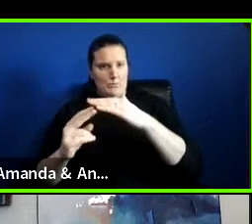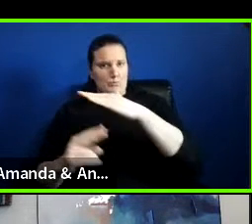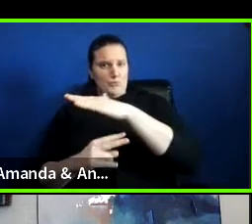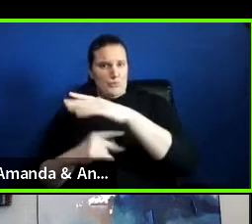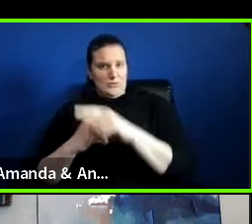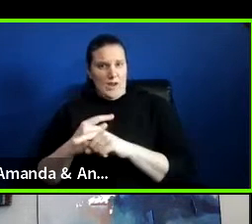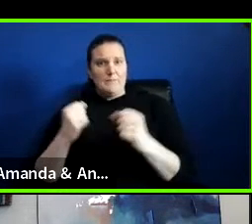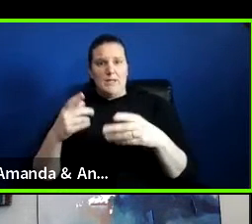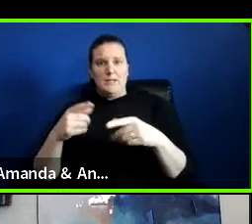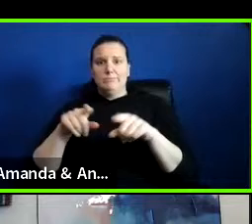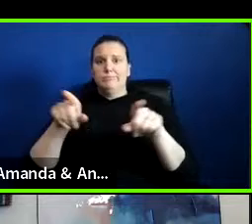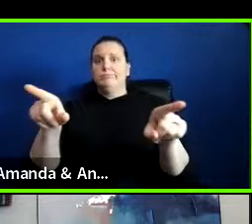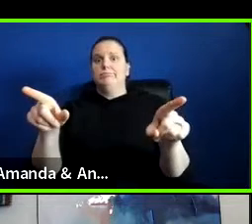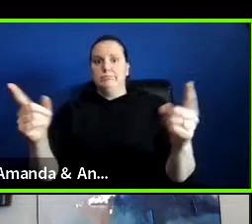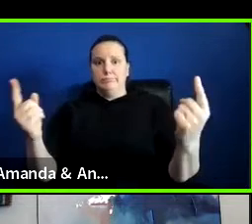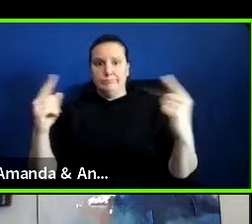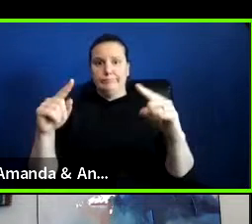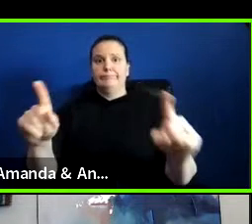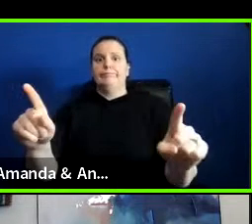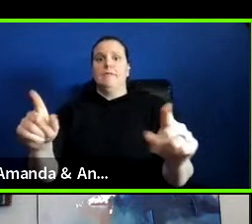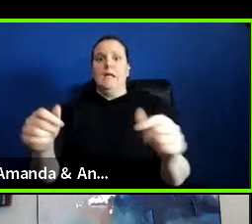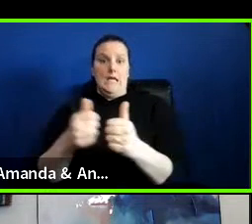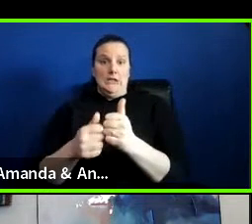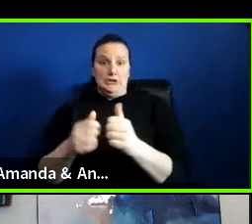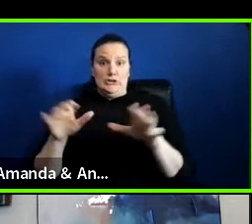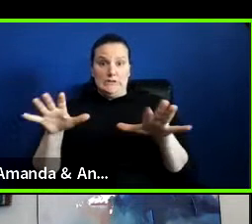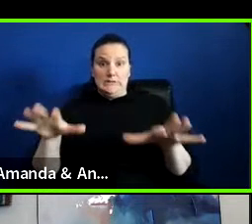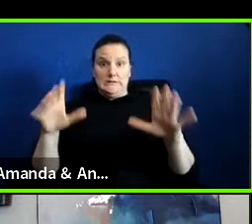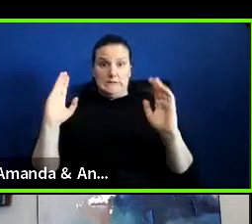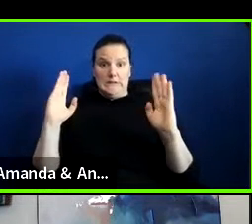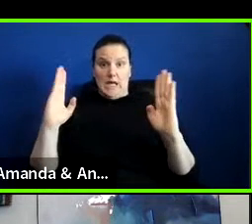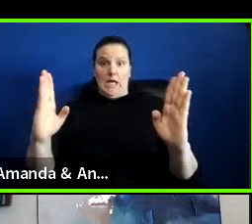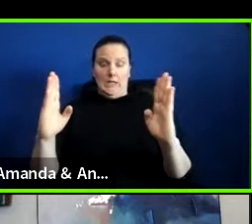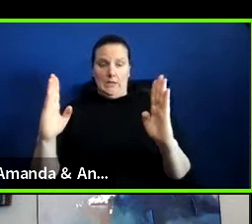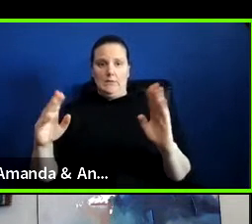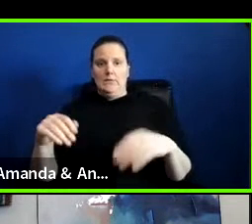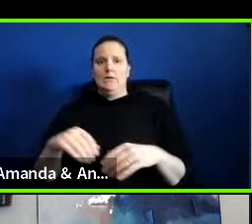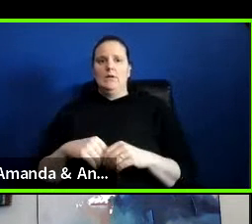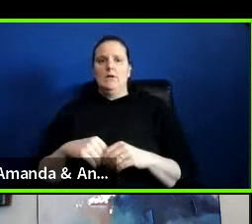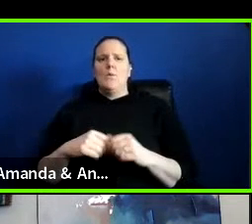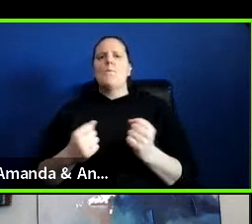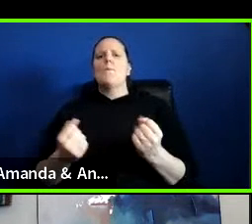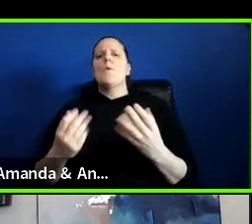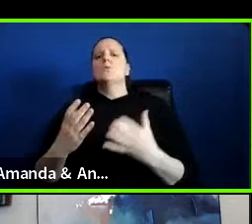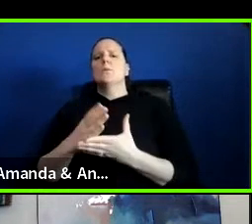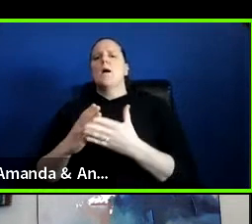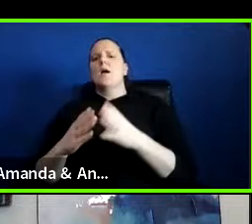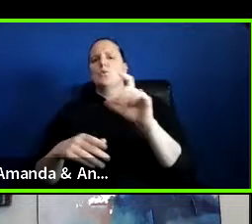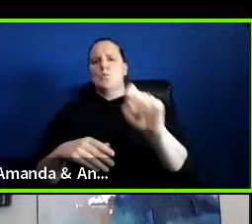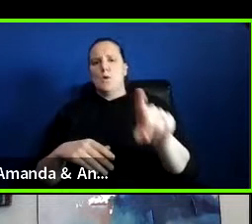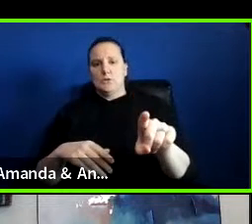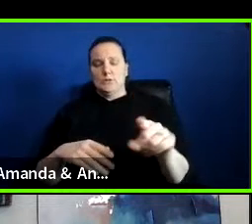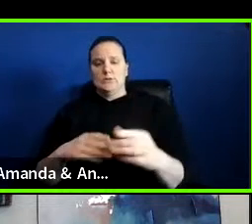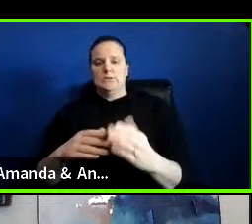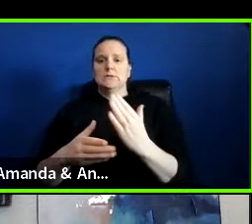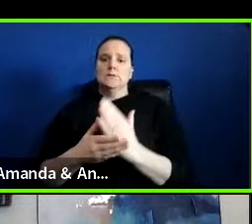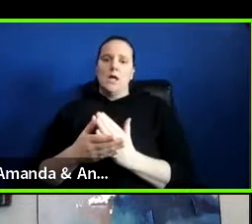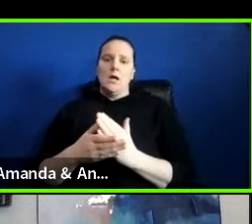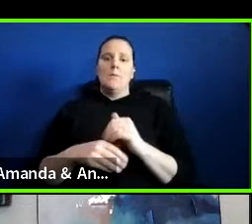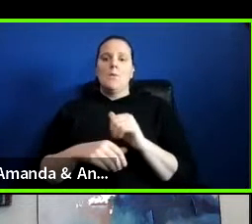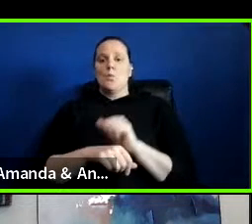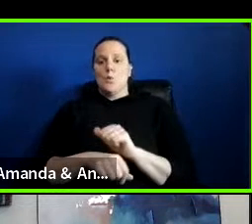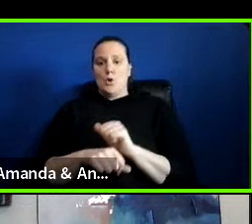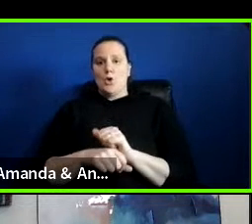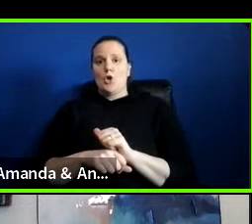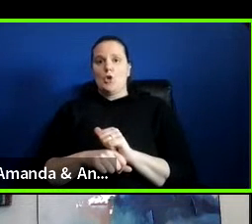multiple interchanges on each side. And so it's a multi-part question. So one is, you know, some of the work will